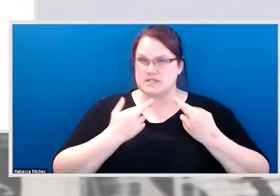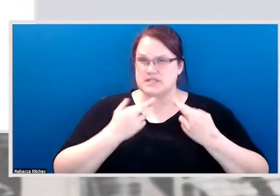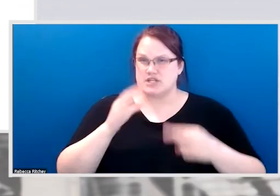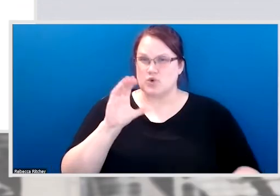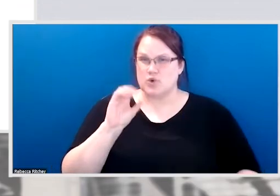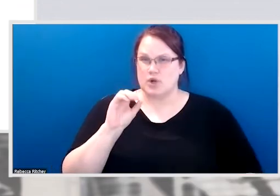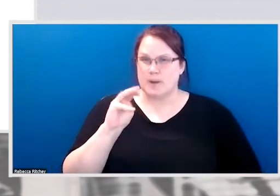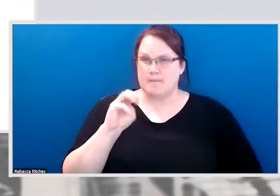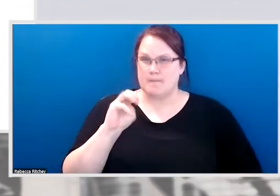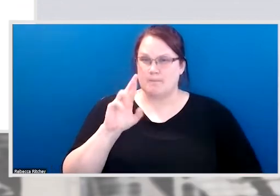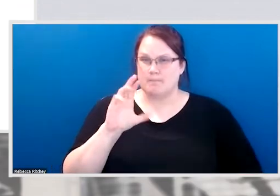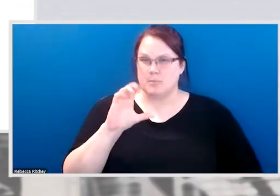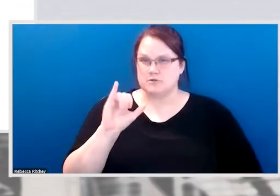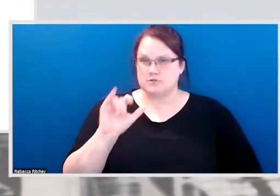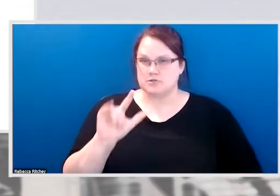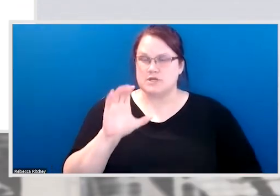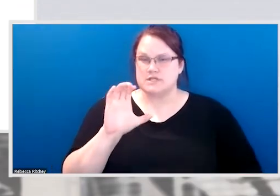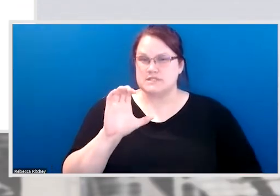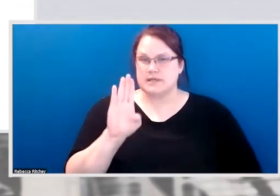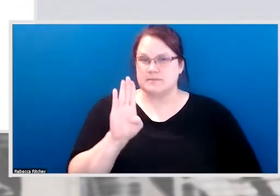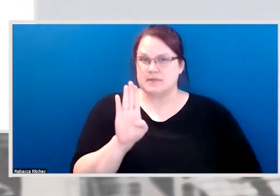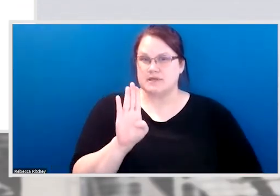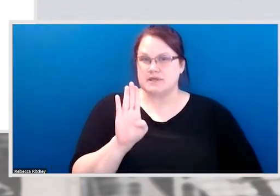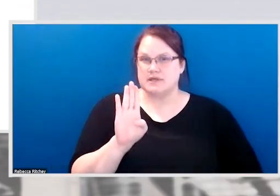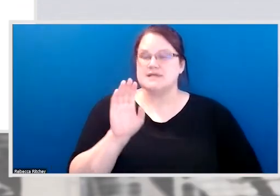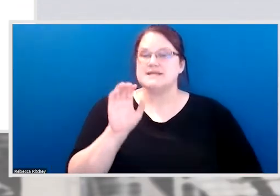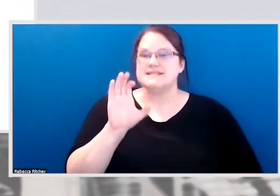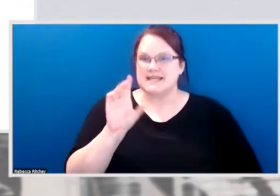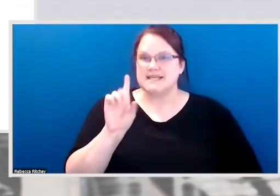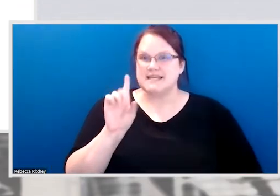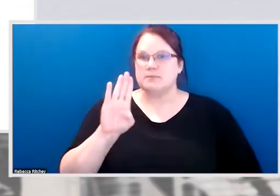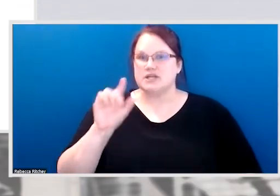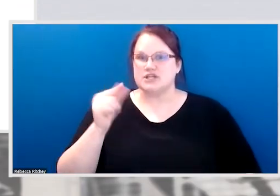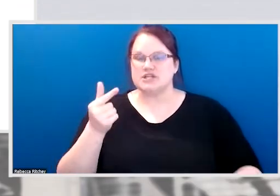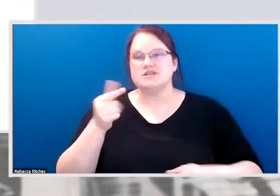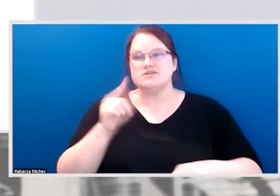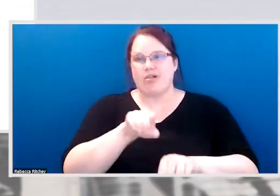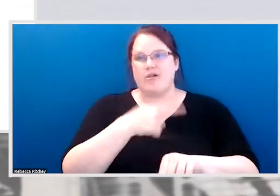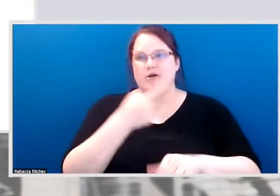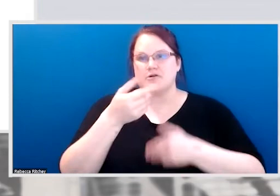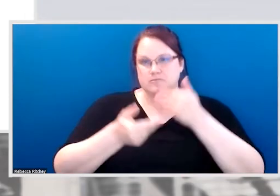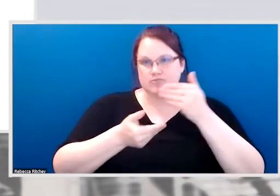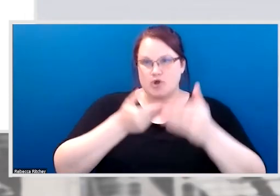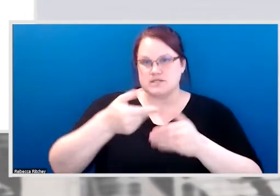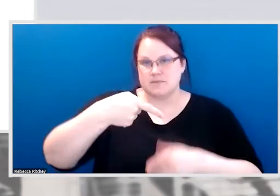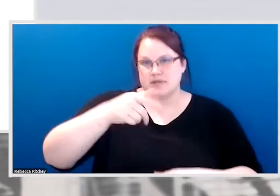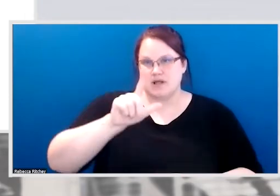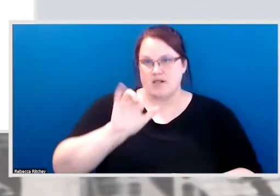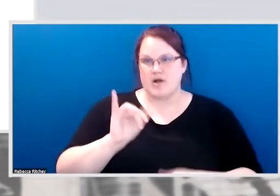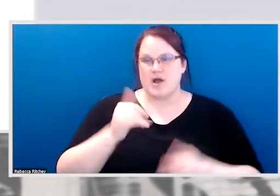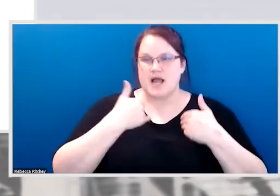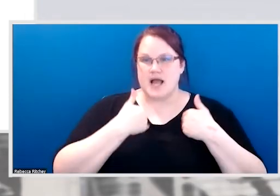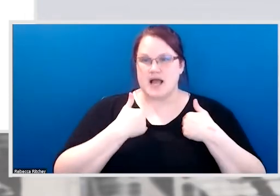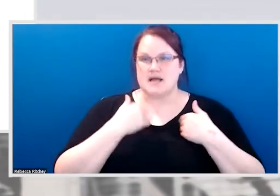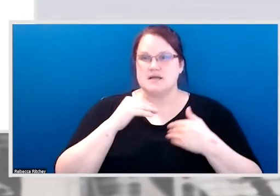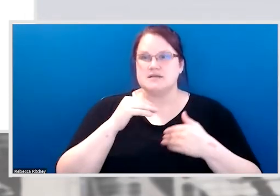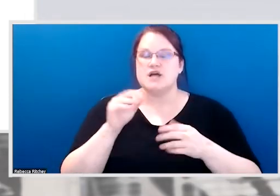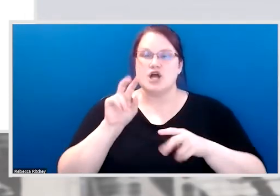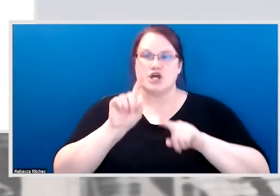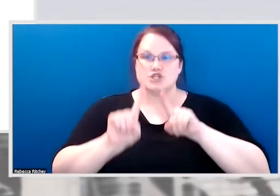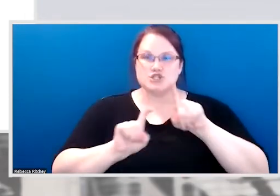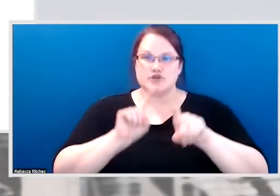commercial. The CDBG demolition process is a longer process. PLI obtains an asbestos survey